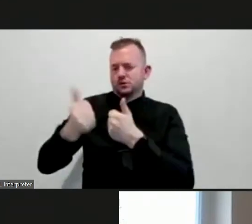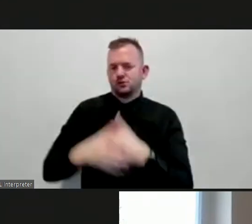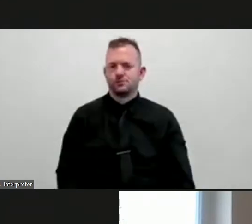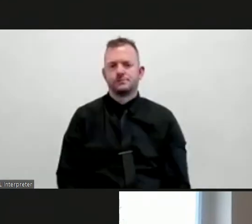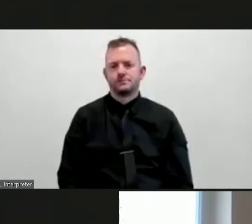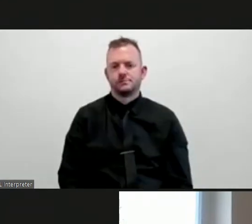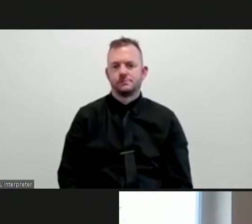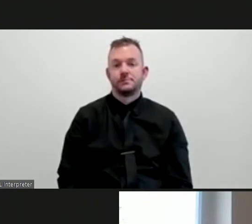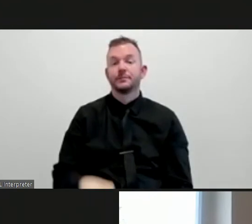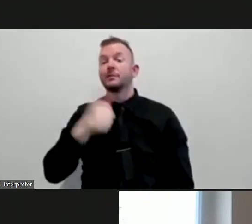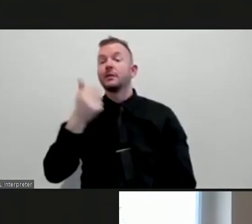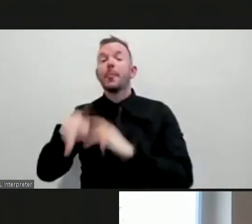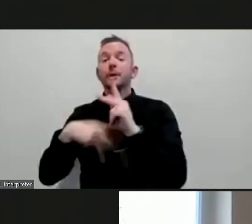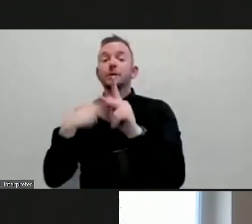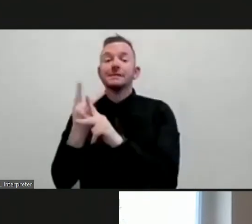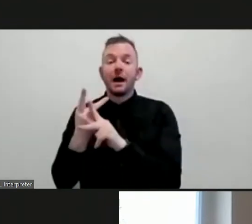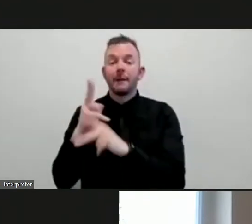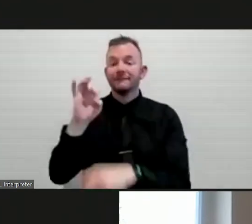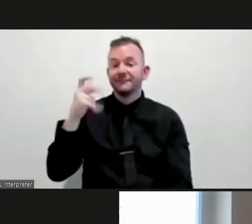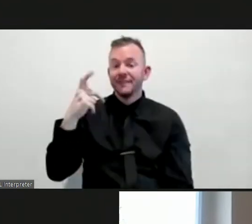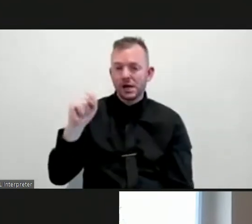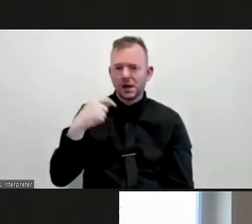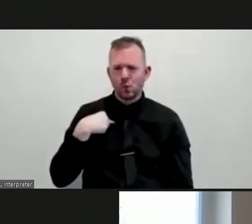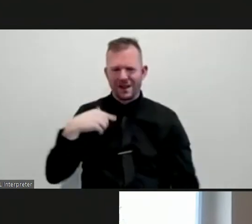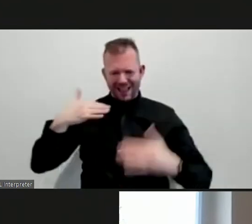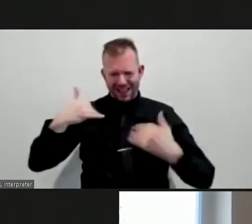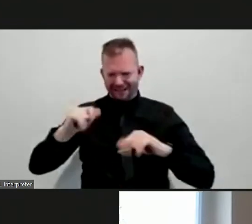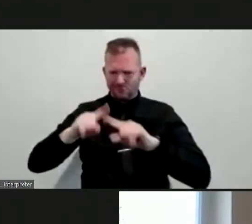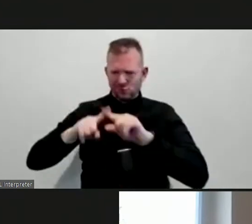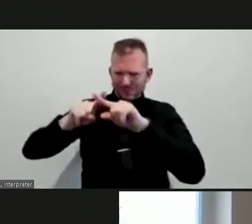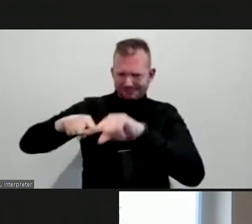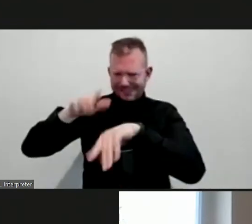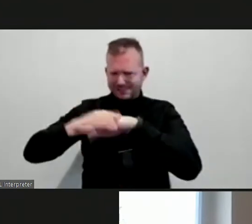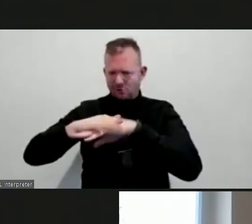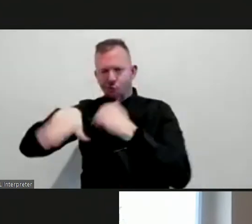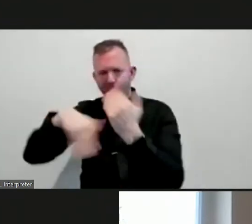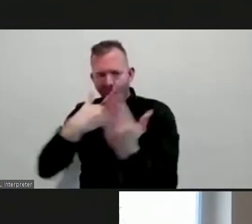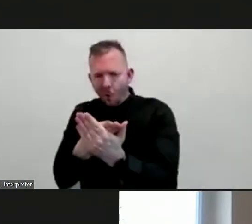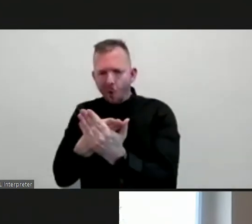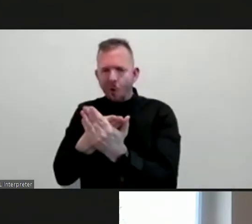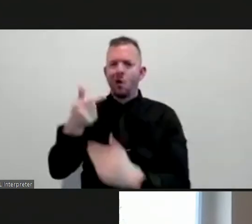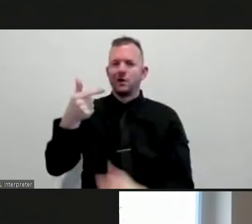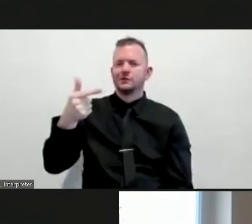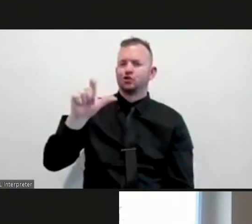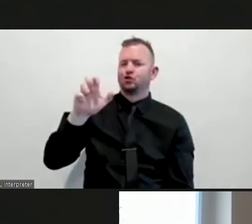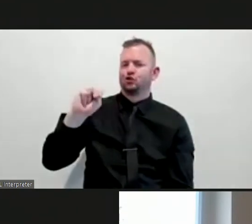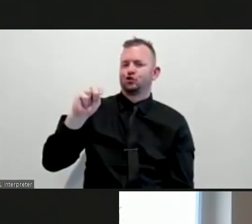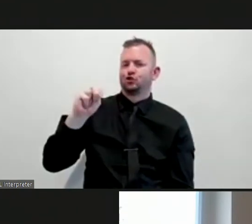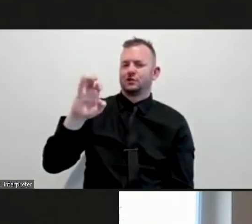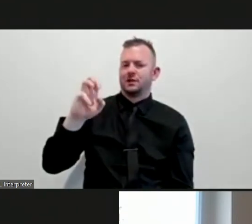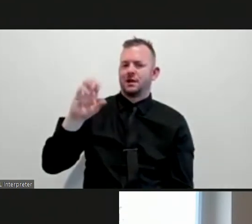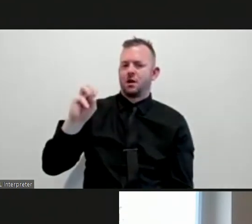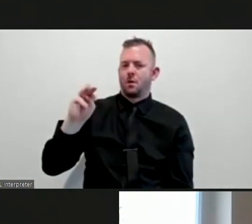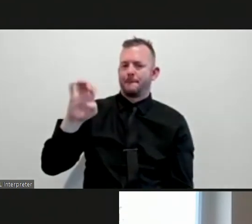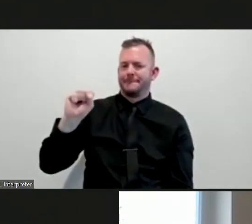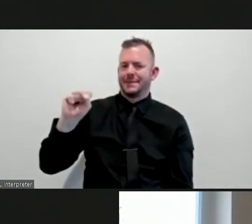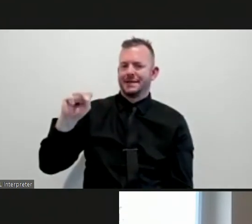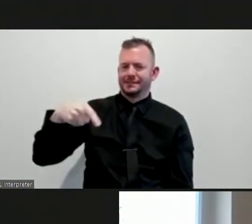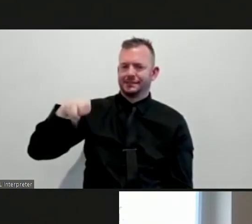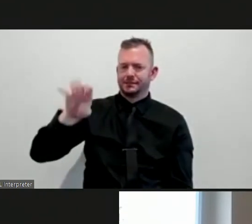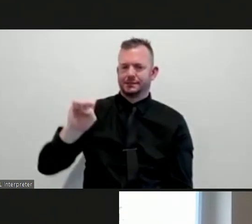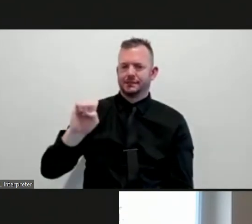to exclusively rely on whole genome sequencing, and that capacity is more limited. The amount of sequencing that